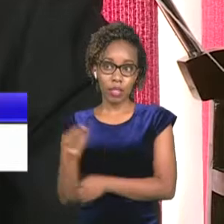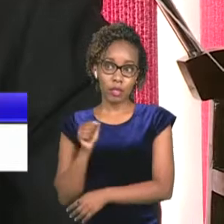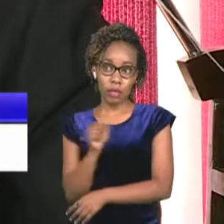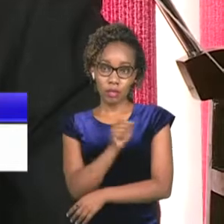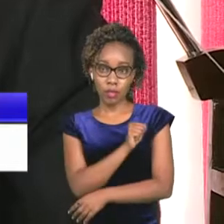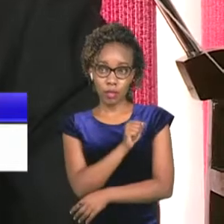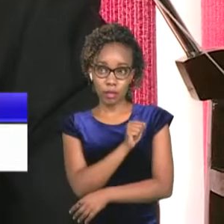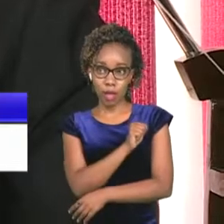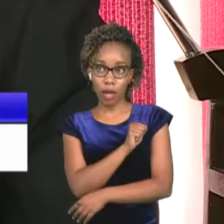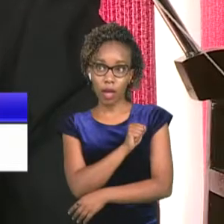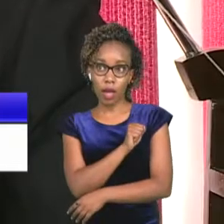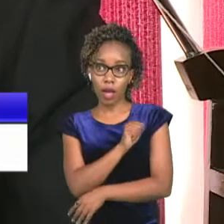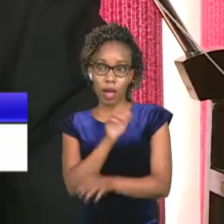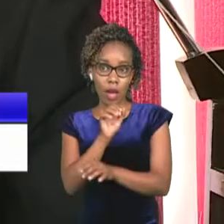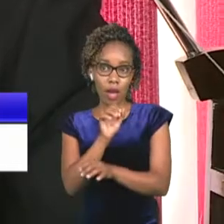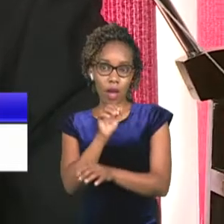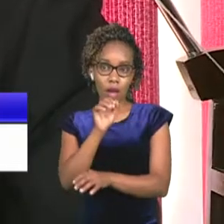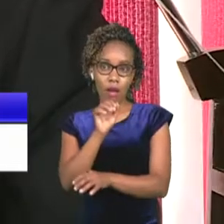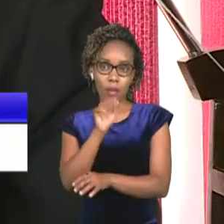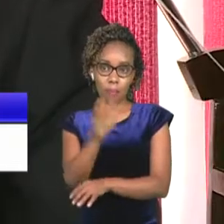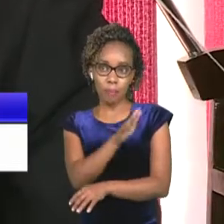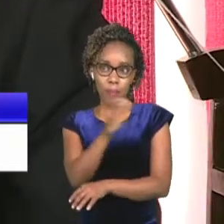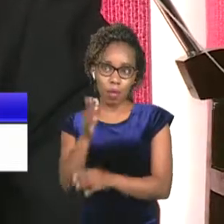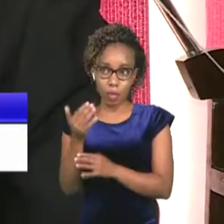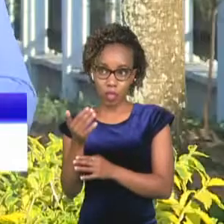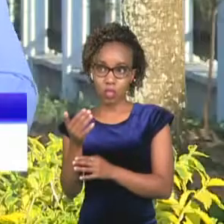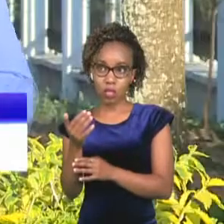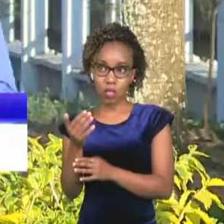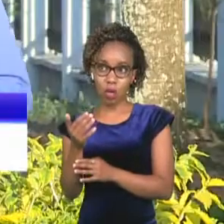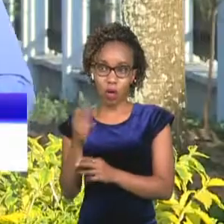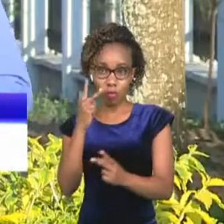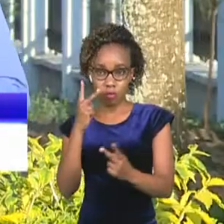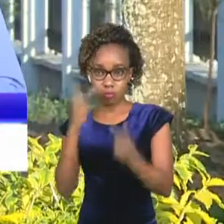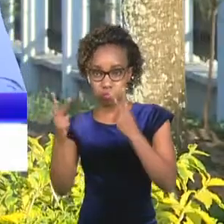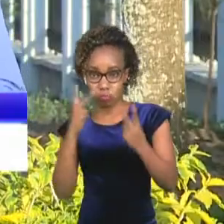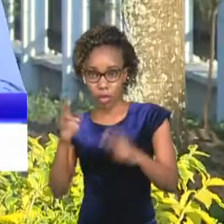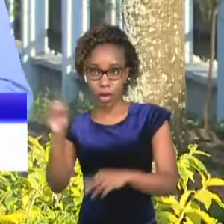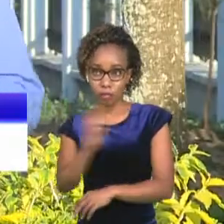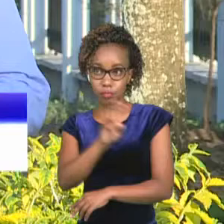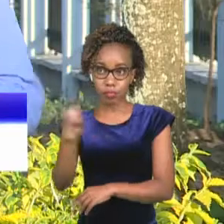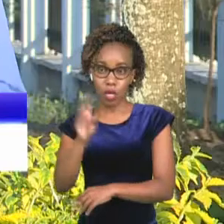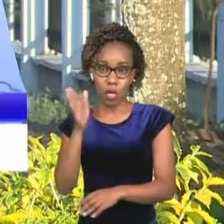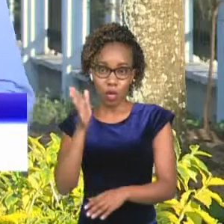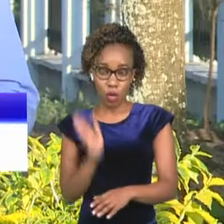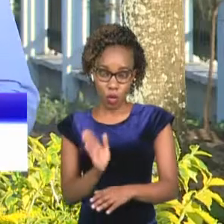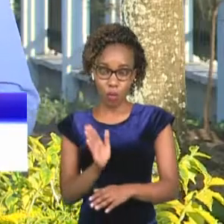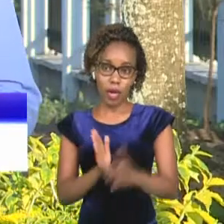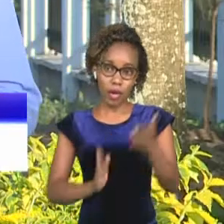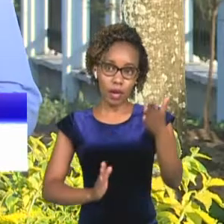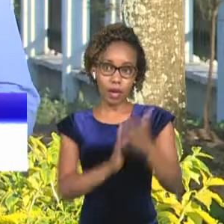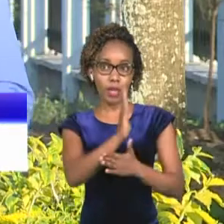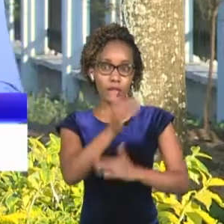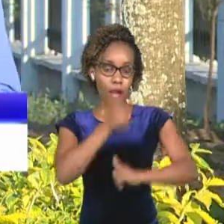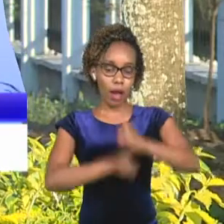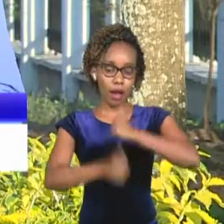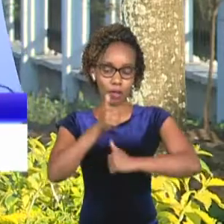is also the house of clearance. It's the house of sobriety. It's the house of oversight. Human rights activists and defenders of democracy have the feeling that having